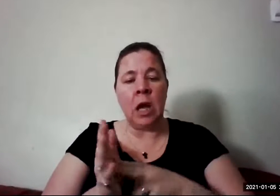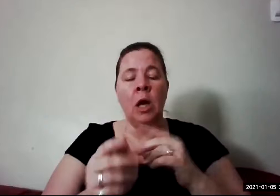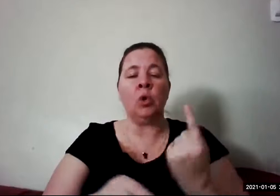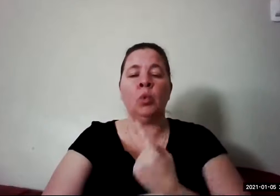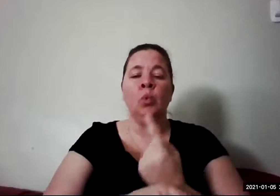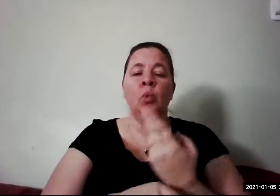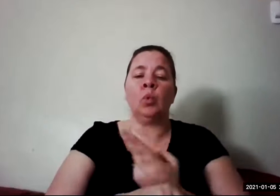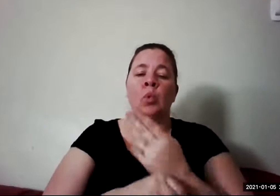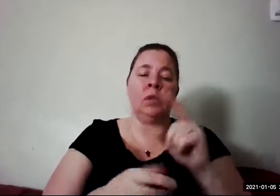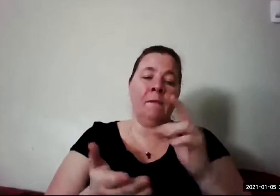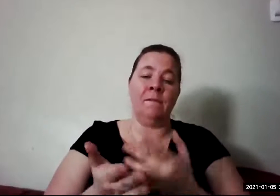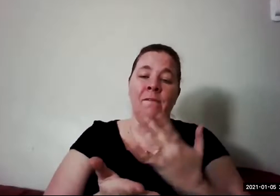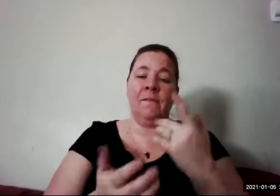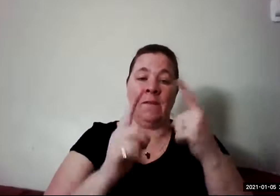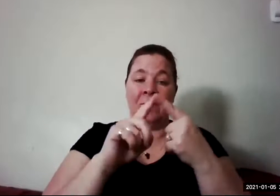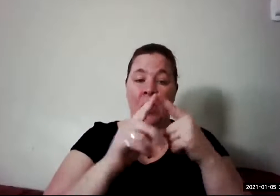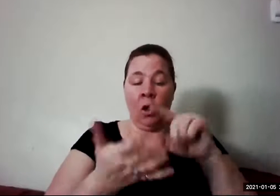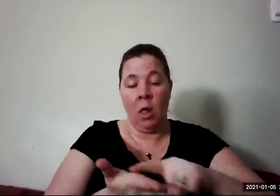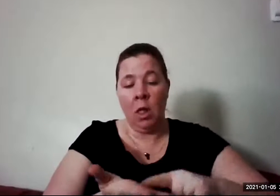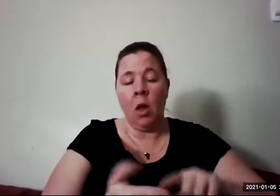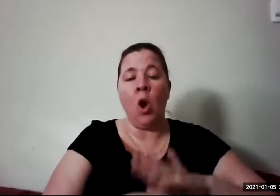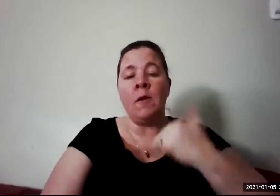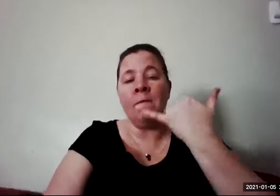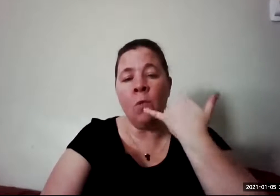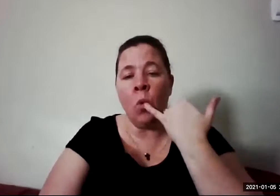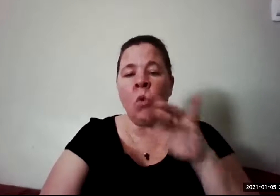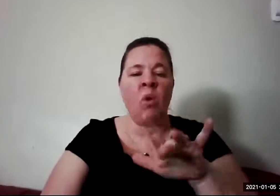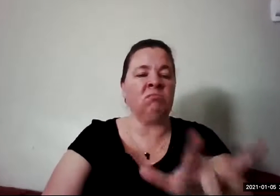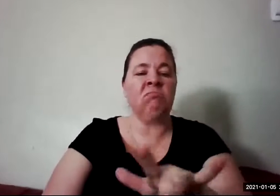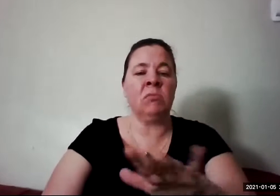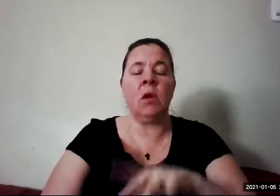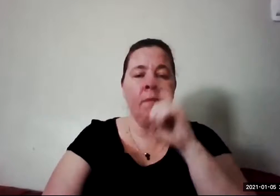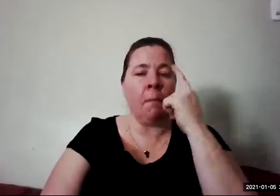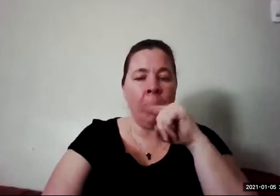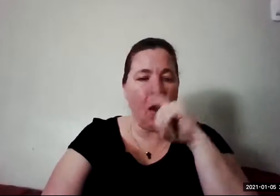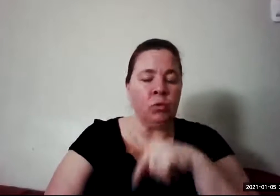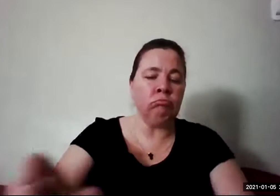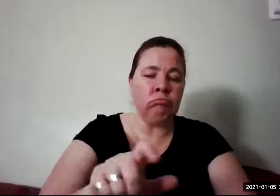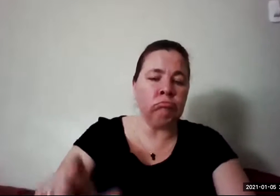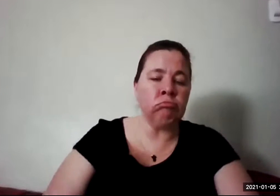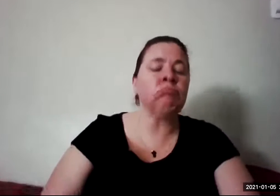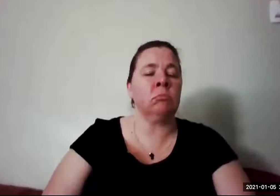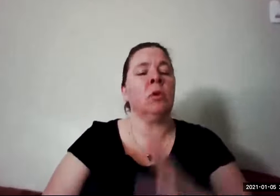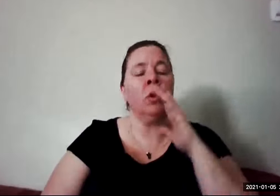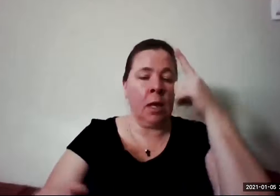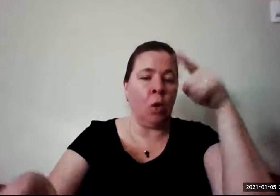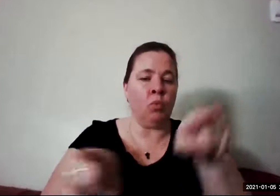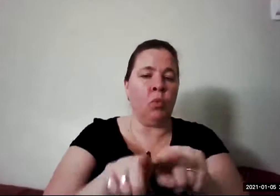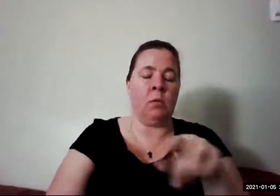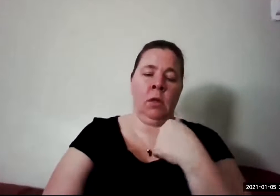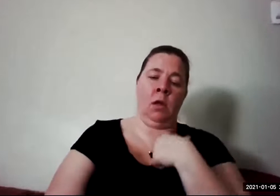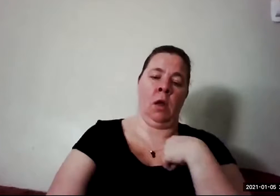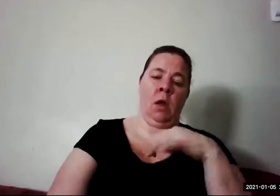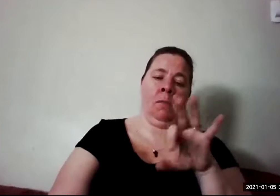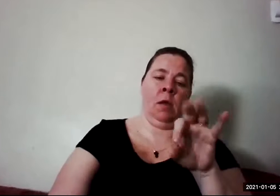your finger, click the 2 check boxes, and you'll have access. That is your agreement to say that you are a founding member